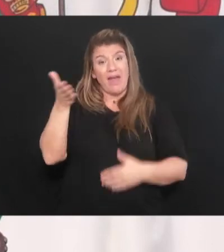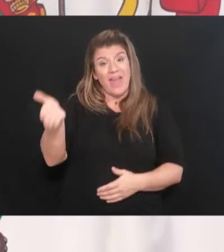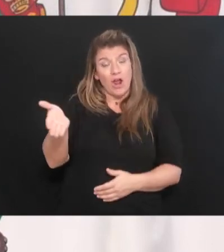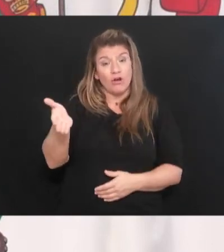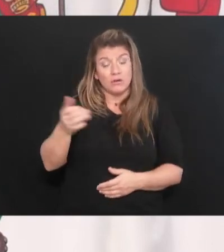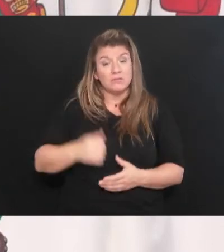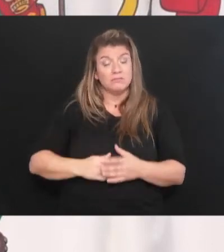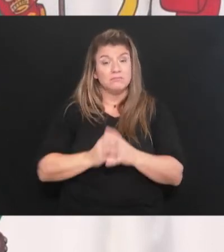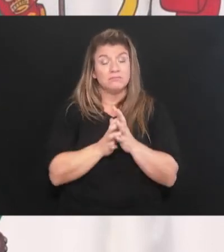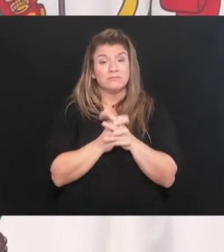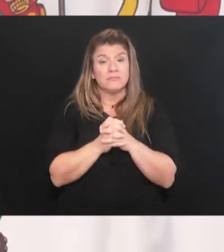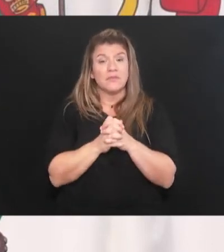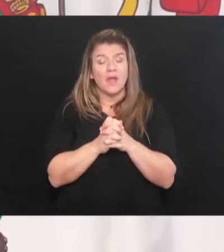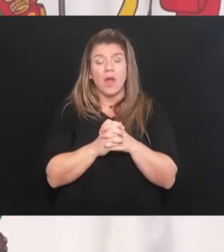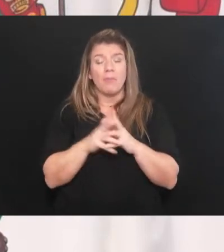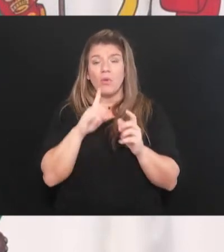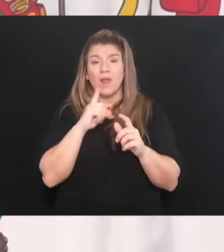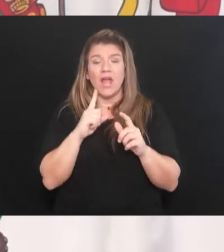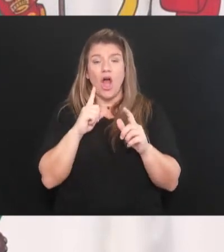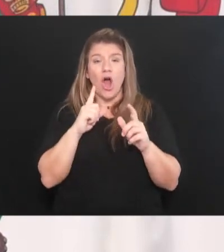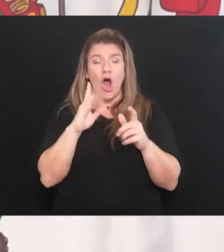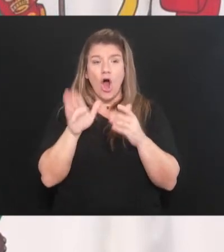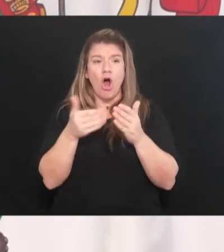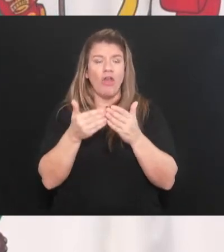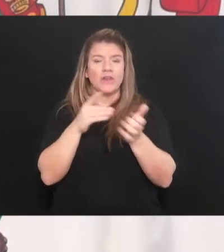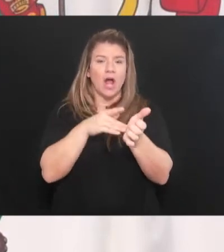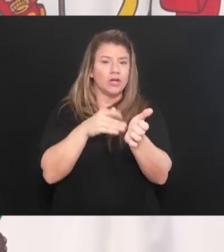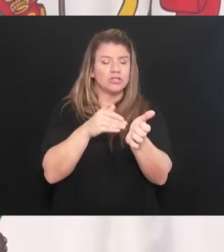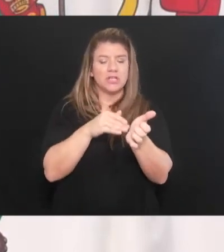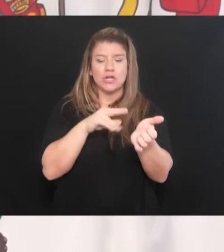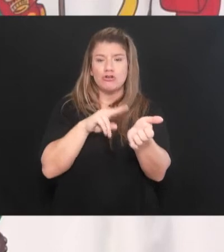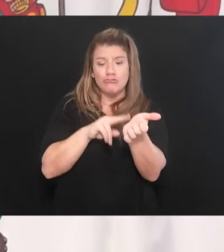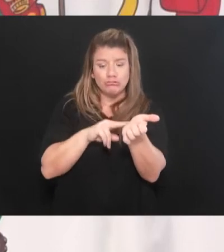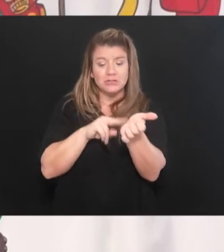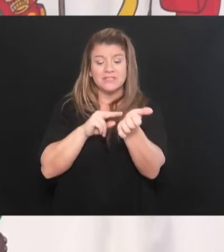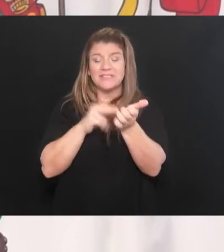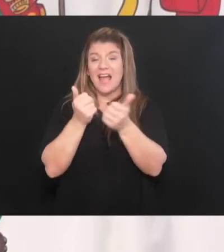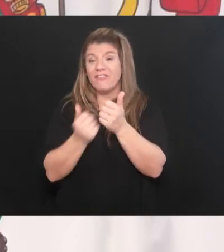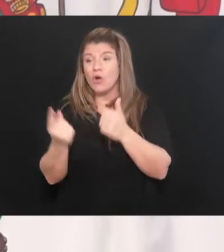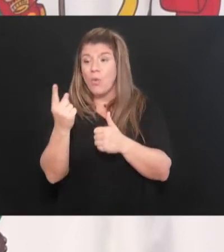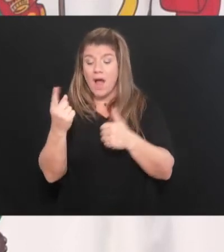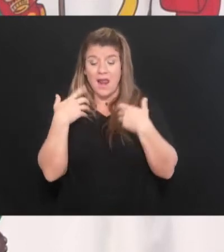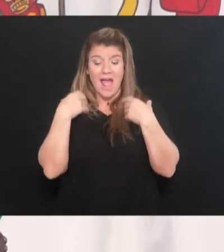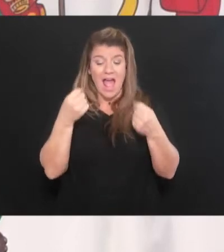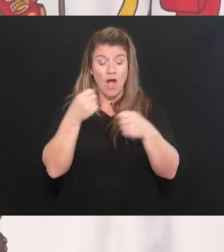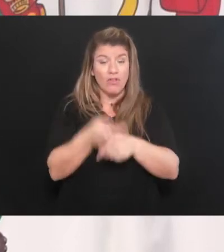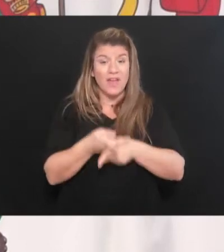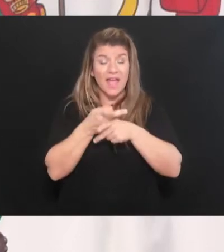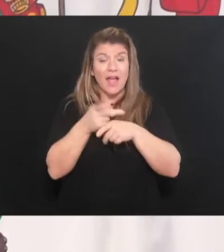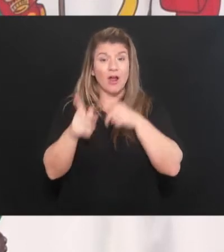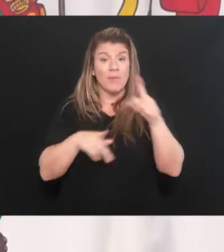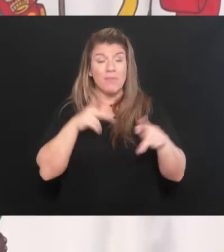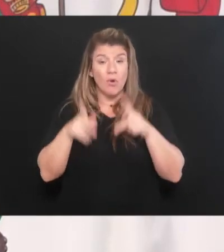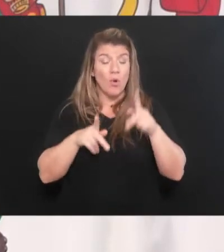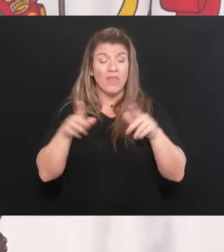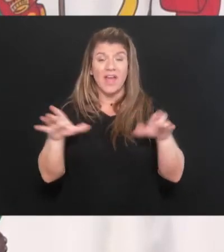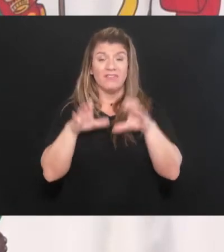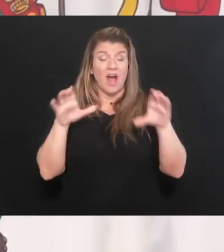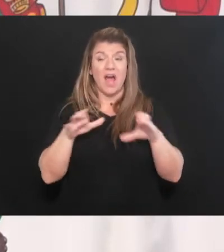but all the doctors and nurses, everybody, all the healthcare people and everything that have